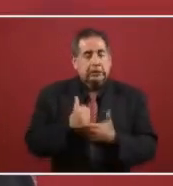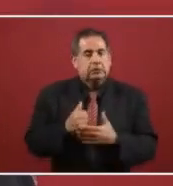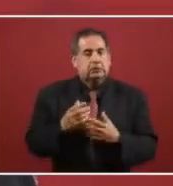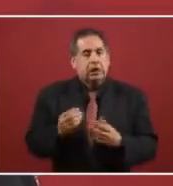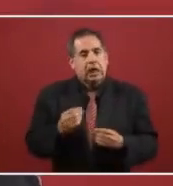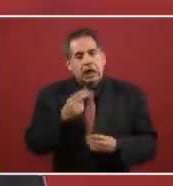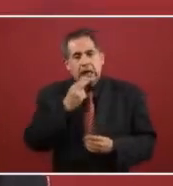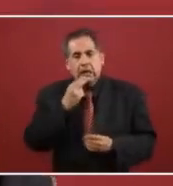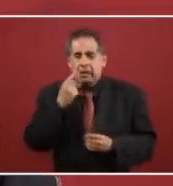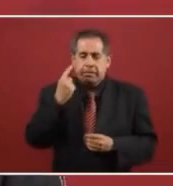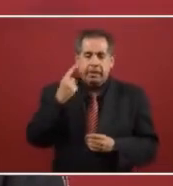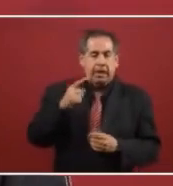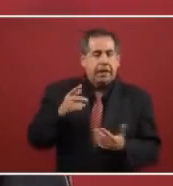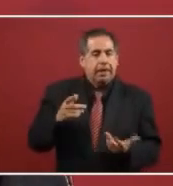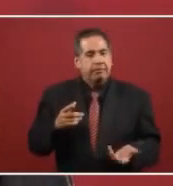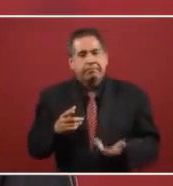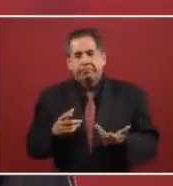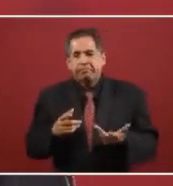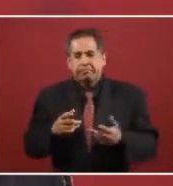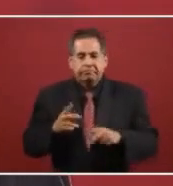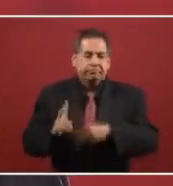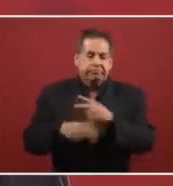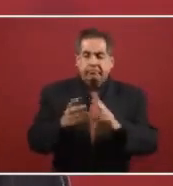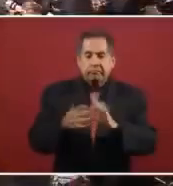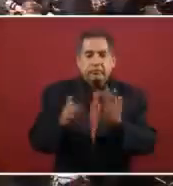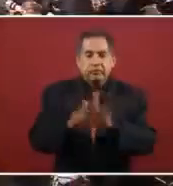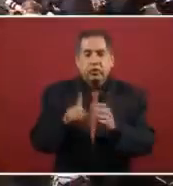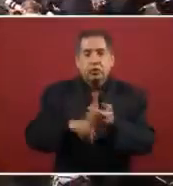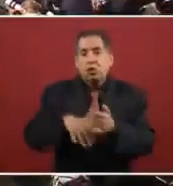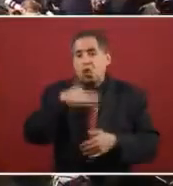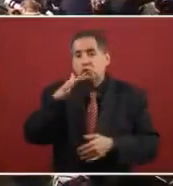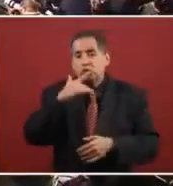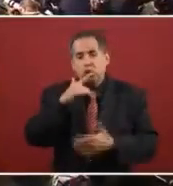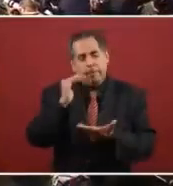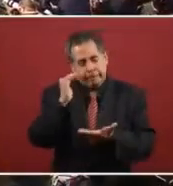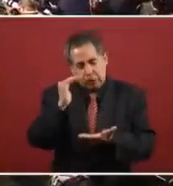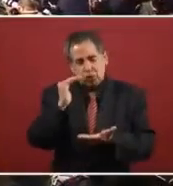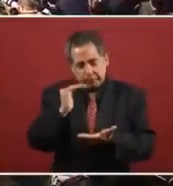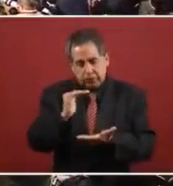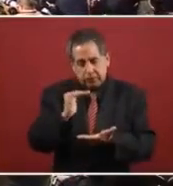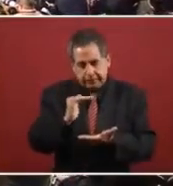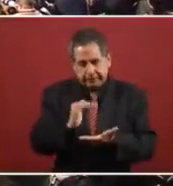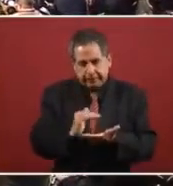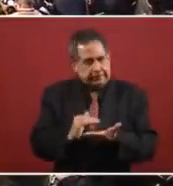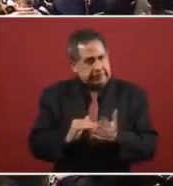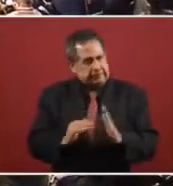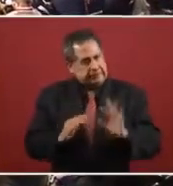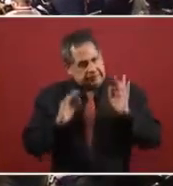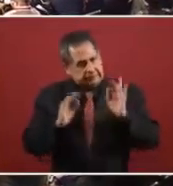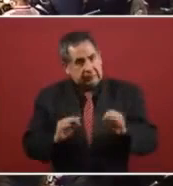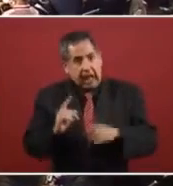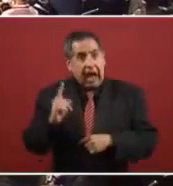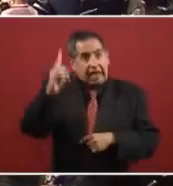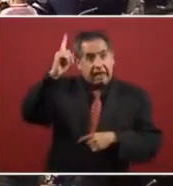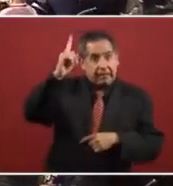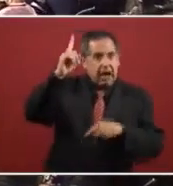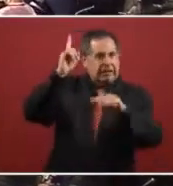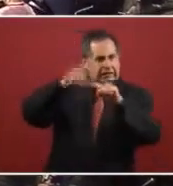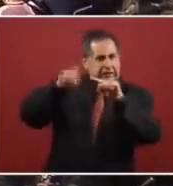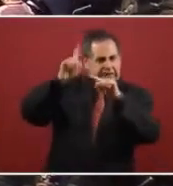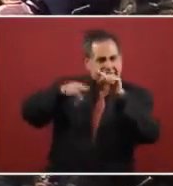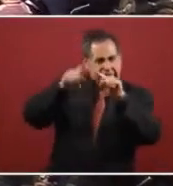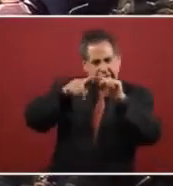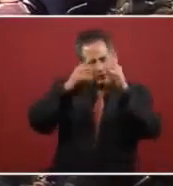And that'll help us a lot to go start ending corruption from the top